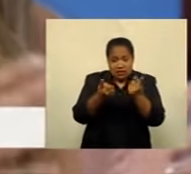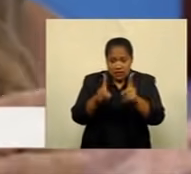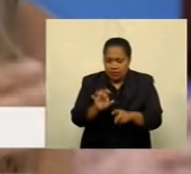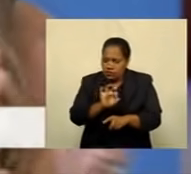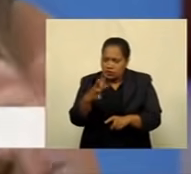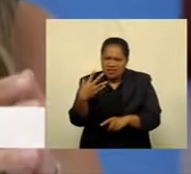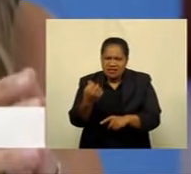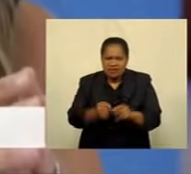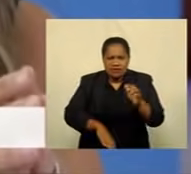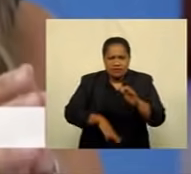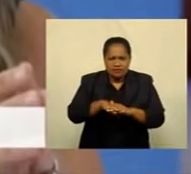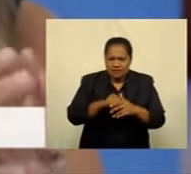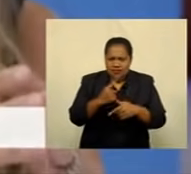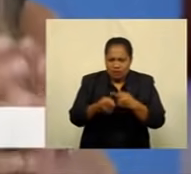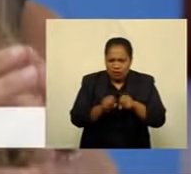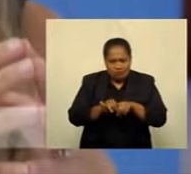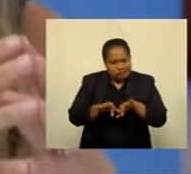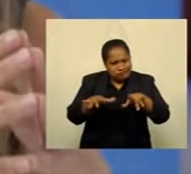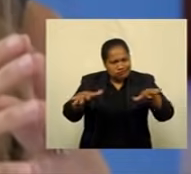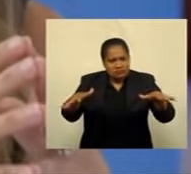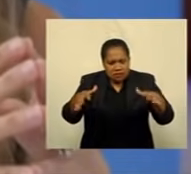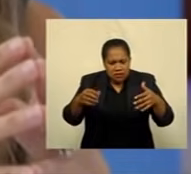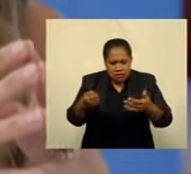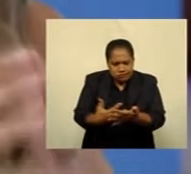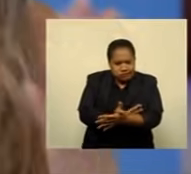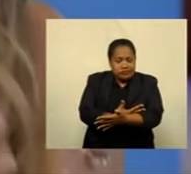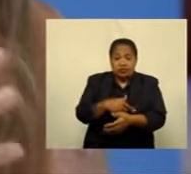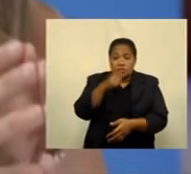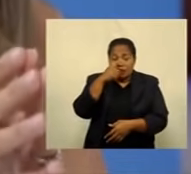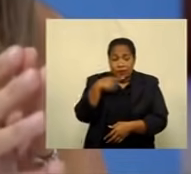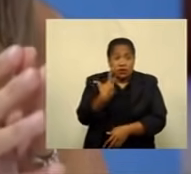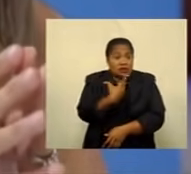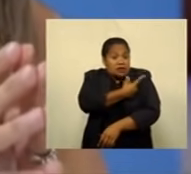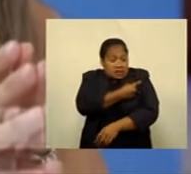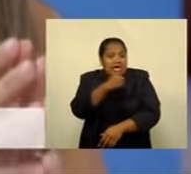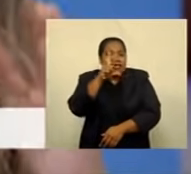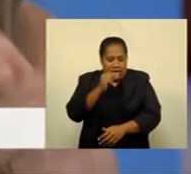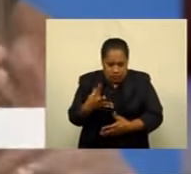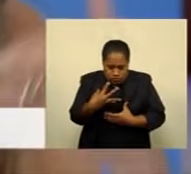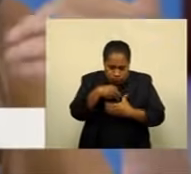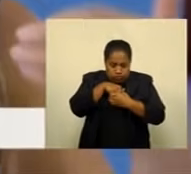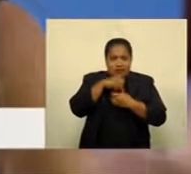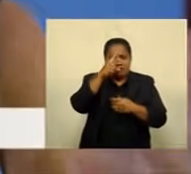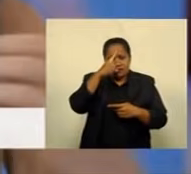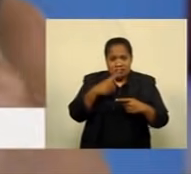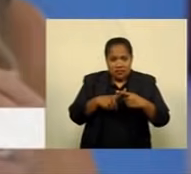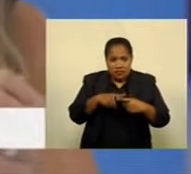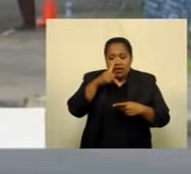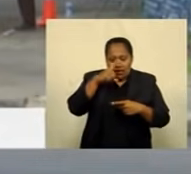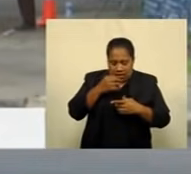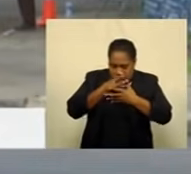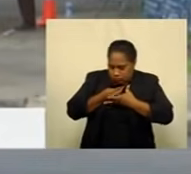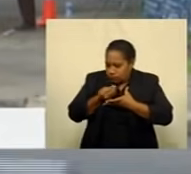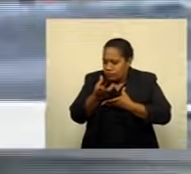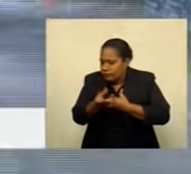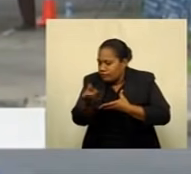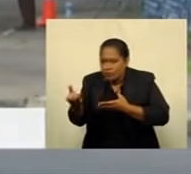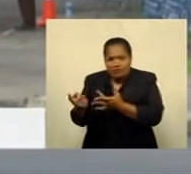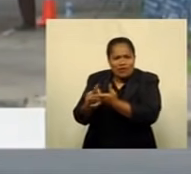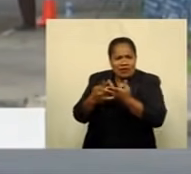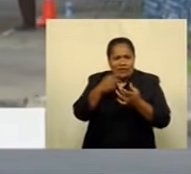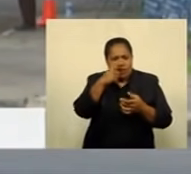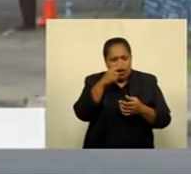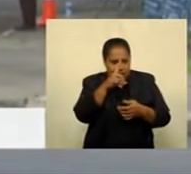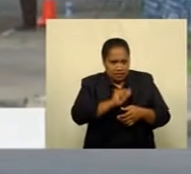infection and about transmission. So people who are vaccinated can be infected and they can pass the virus to others. There has been